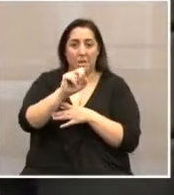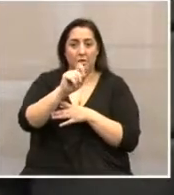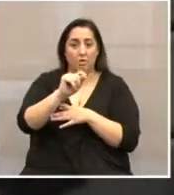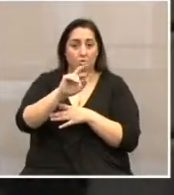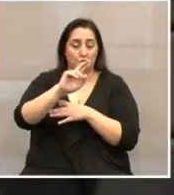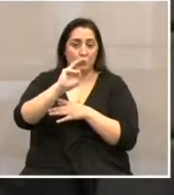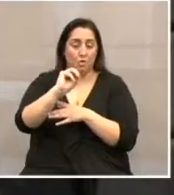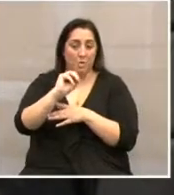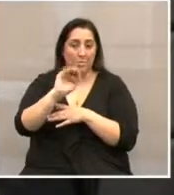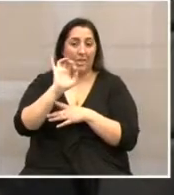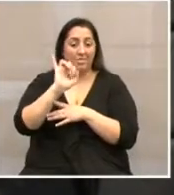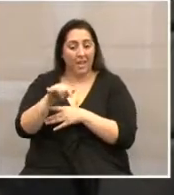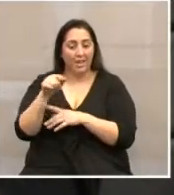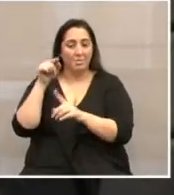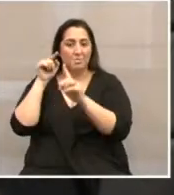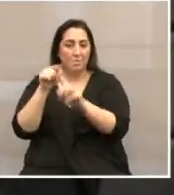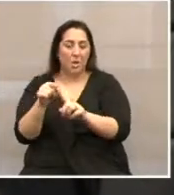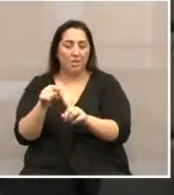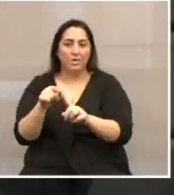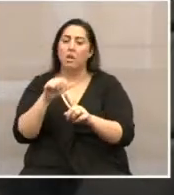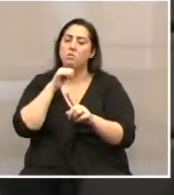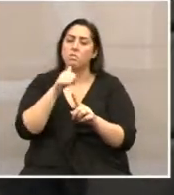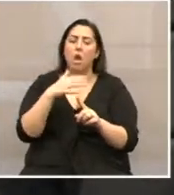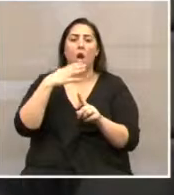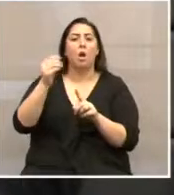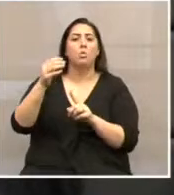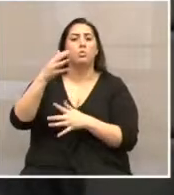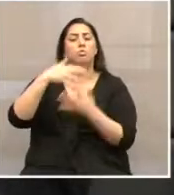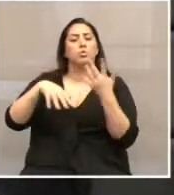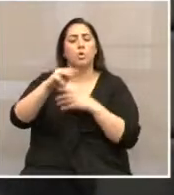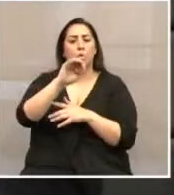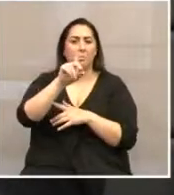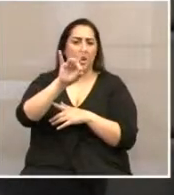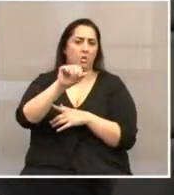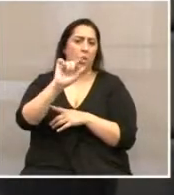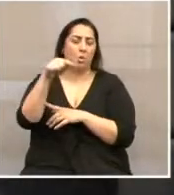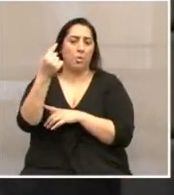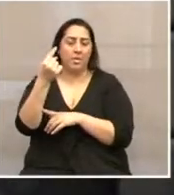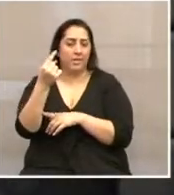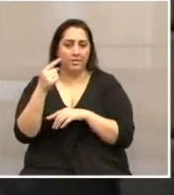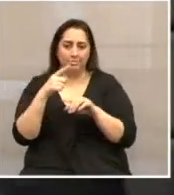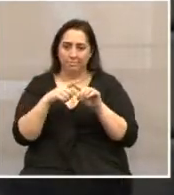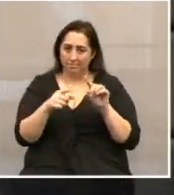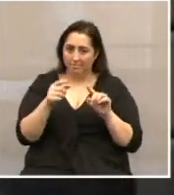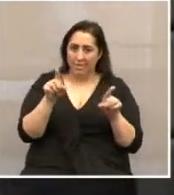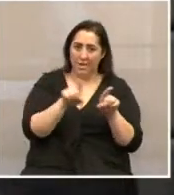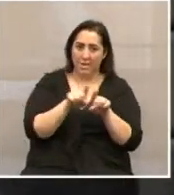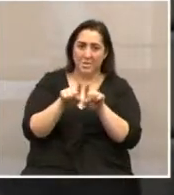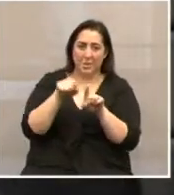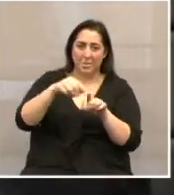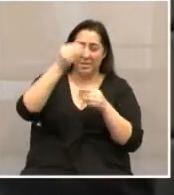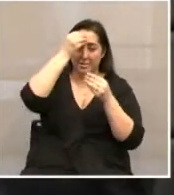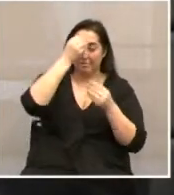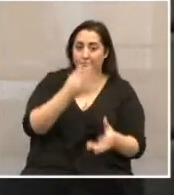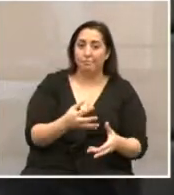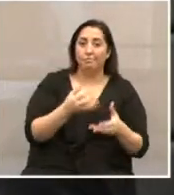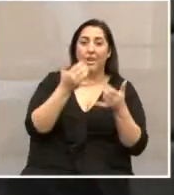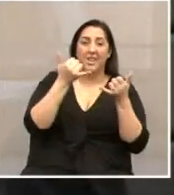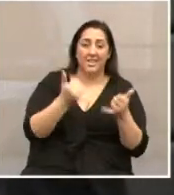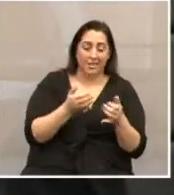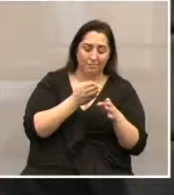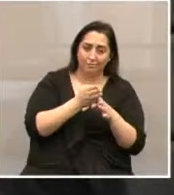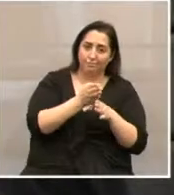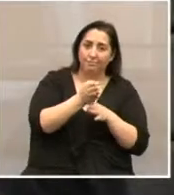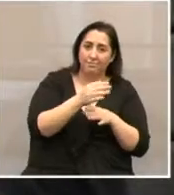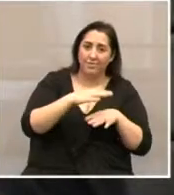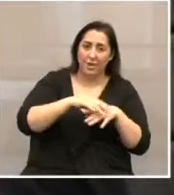not just that it's out there in social media. The issue, I think, is how much of this information has become mainstreamed. And what